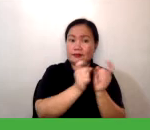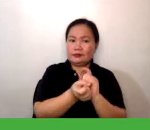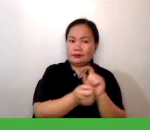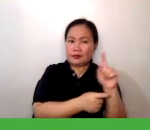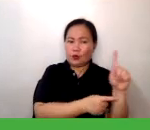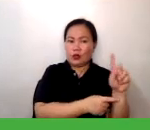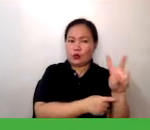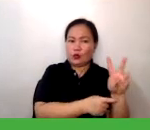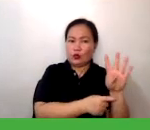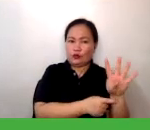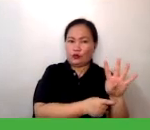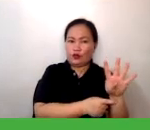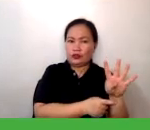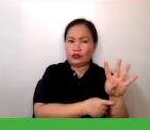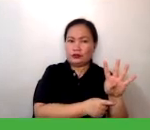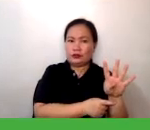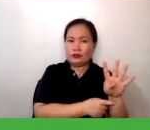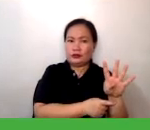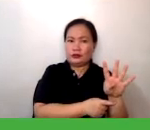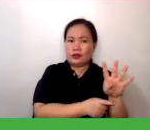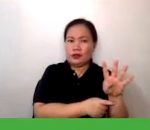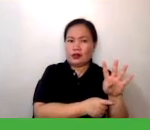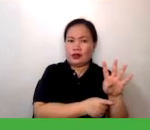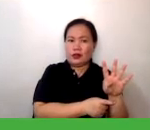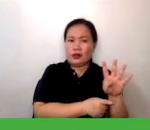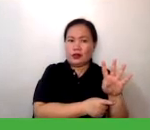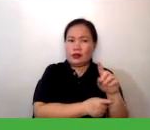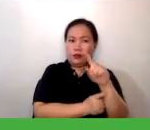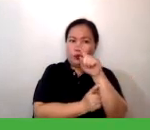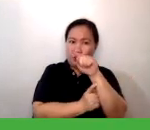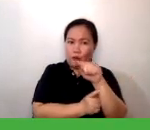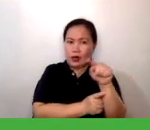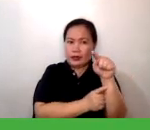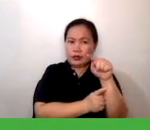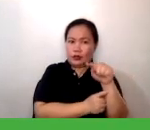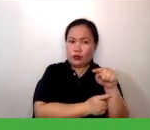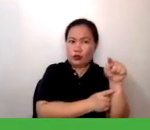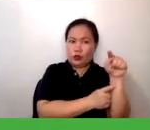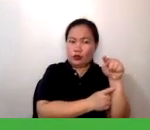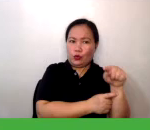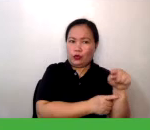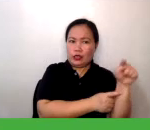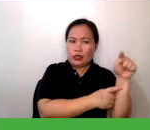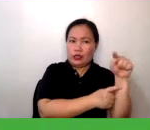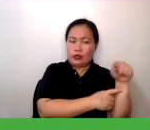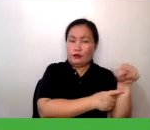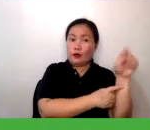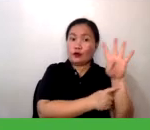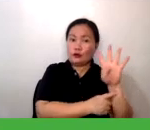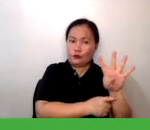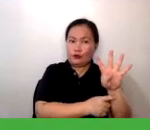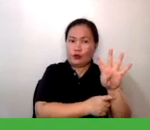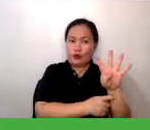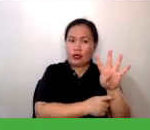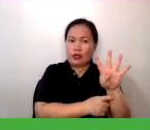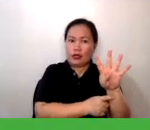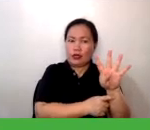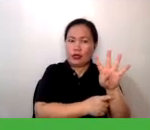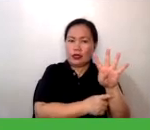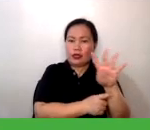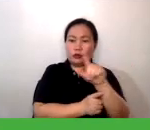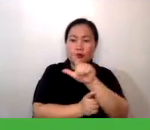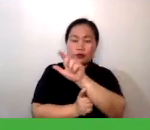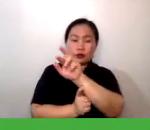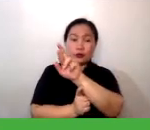So, convert natin centimeters to hectometers. Ayan. So, from here, 1, 2,